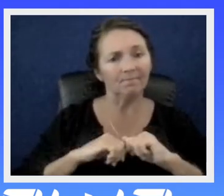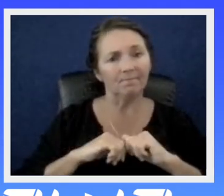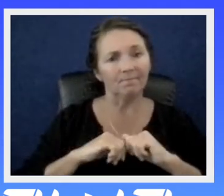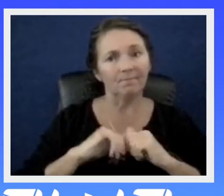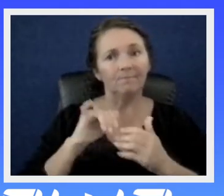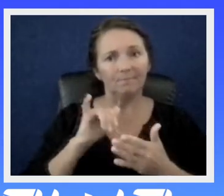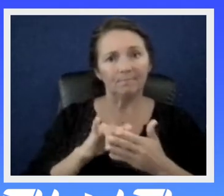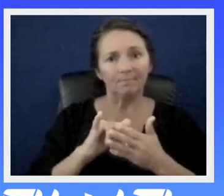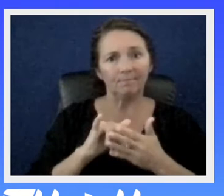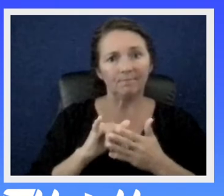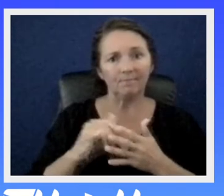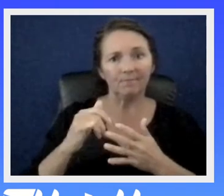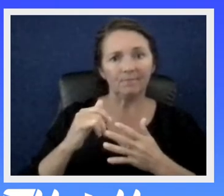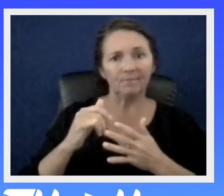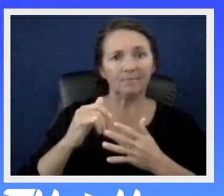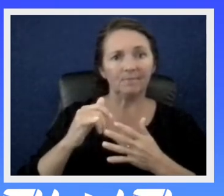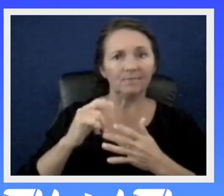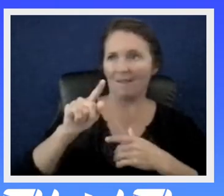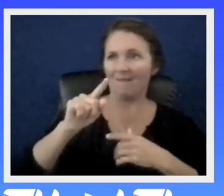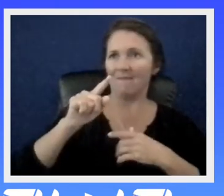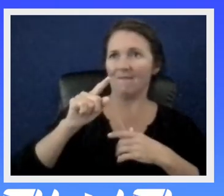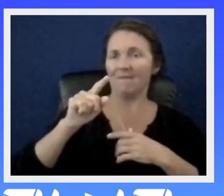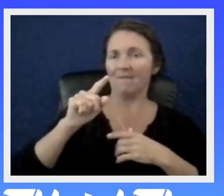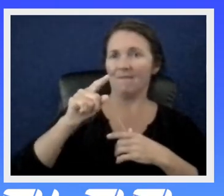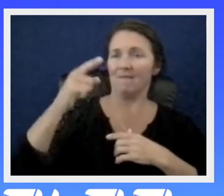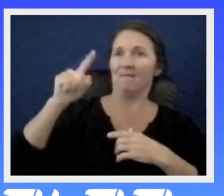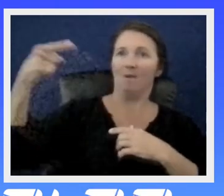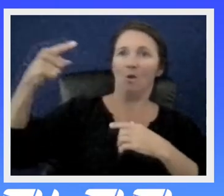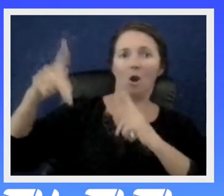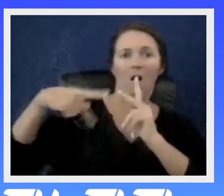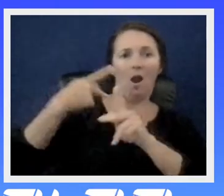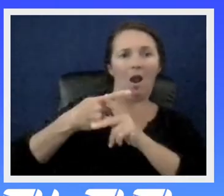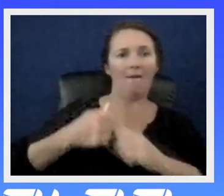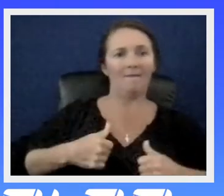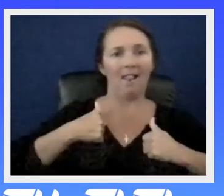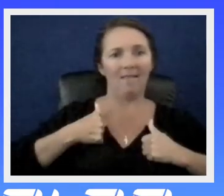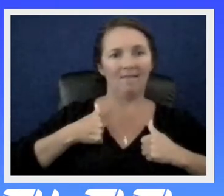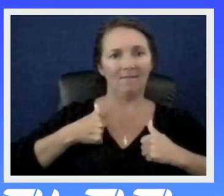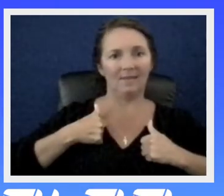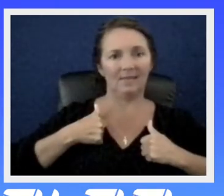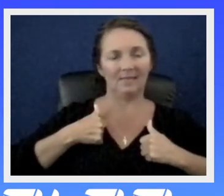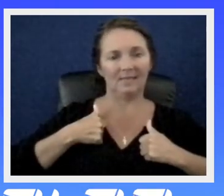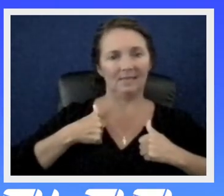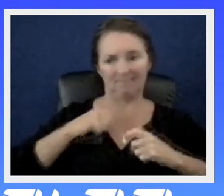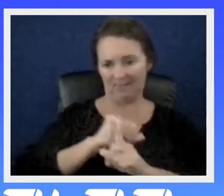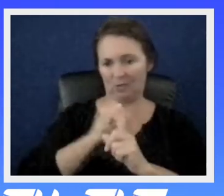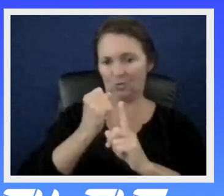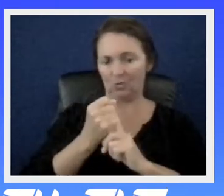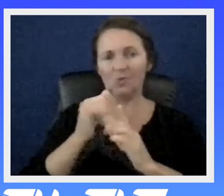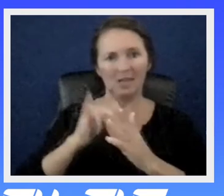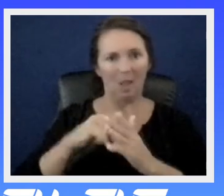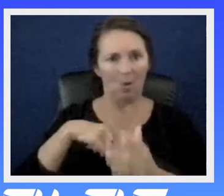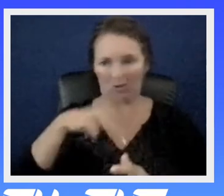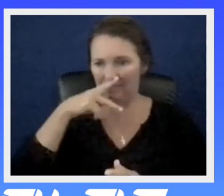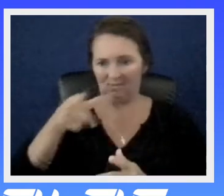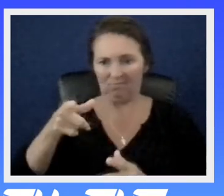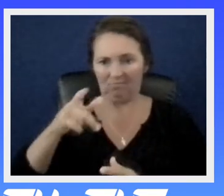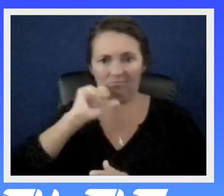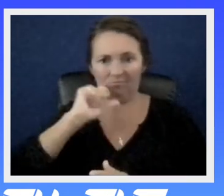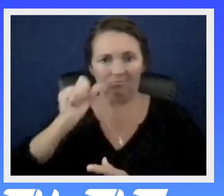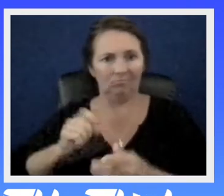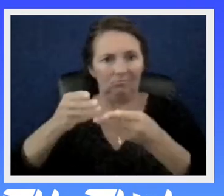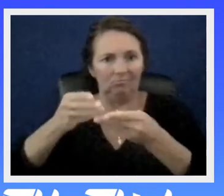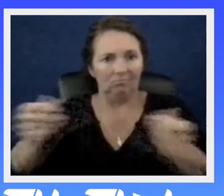one of the first that we've seen, one of the first types of living arrangements that we've seen increasingly gentrified out as the city has been